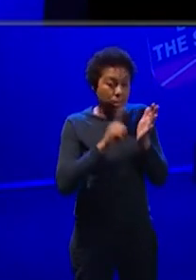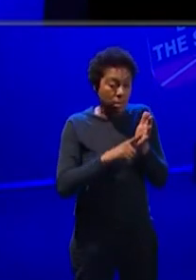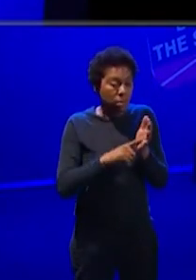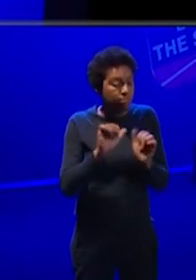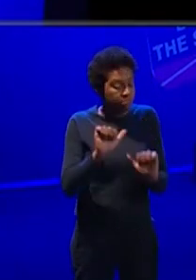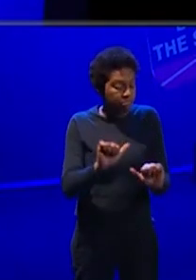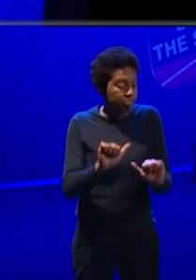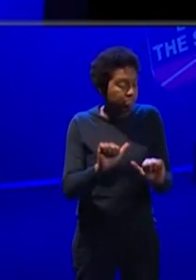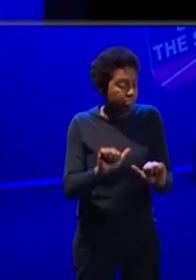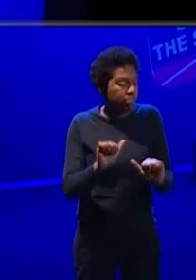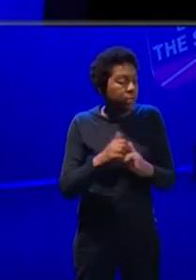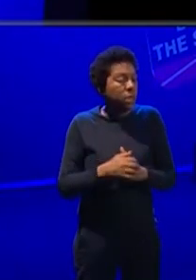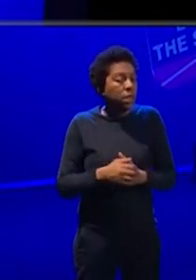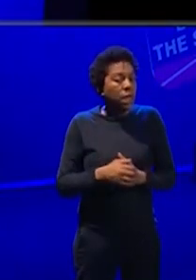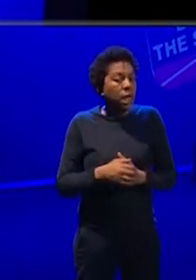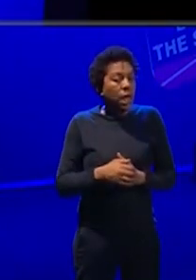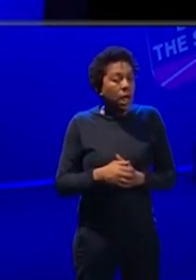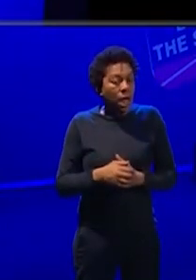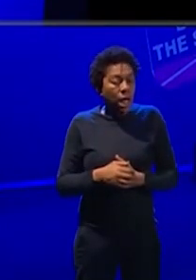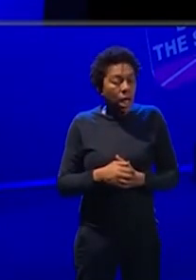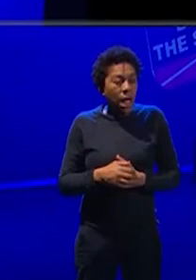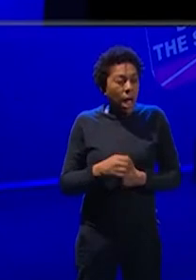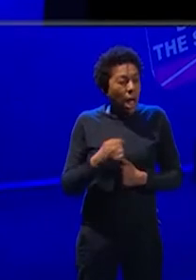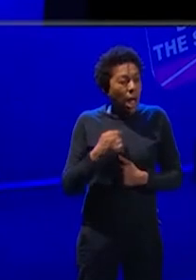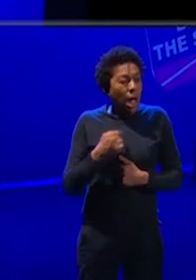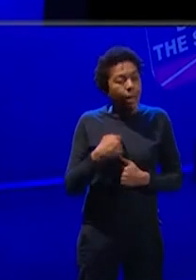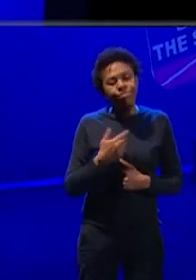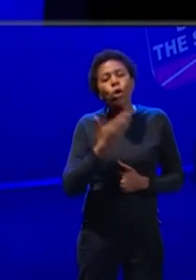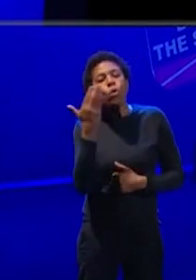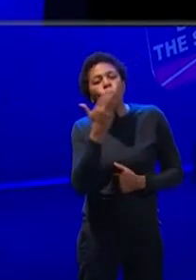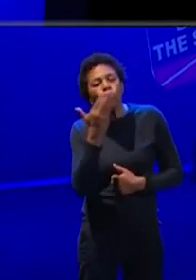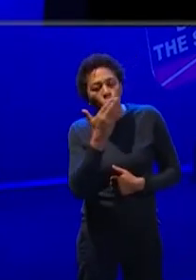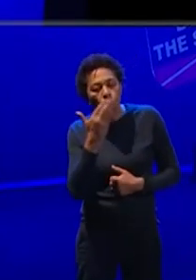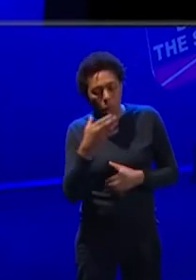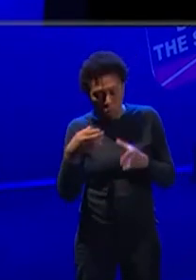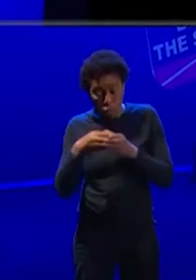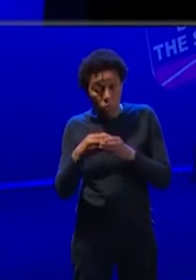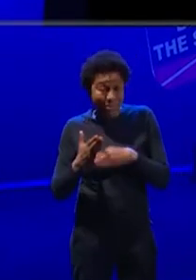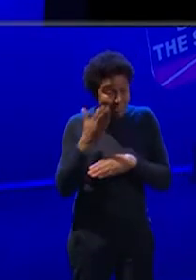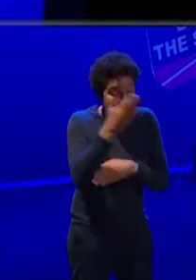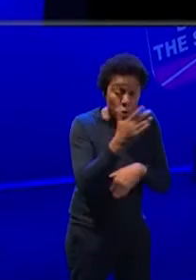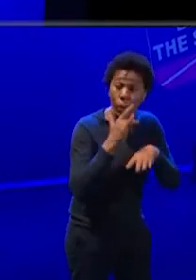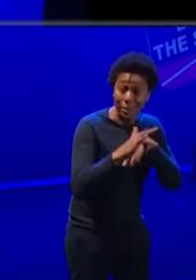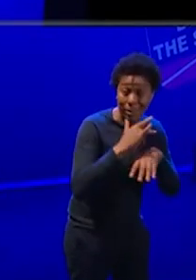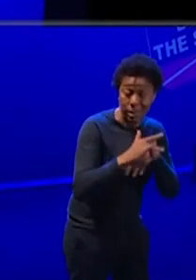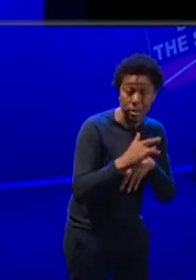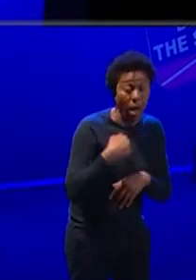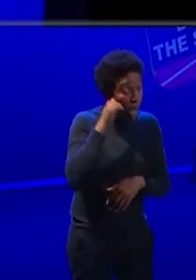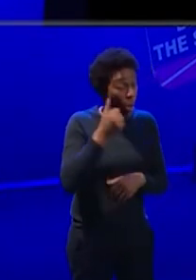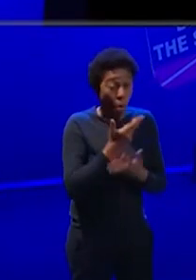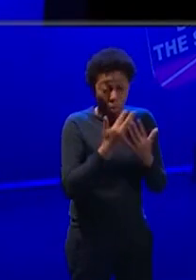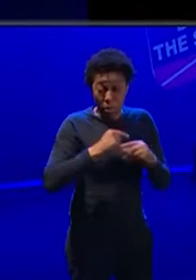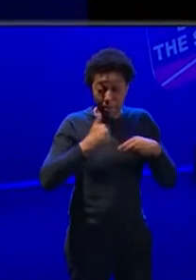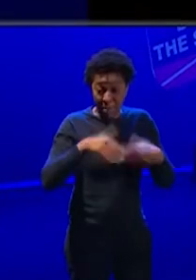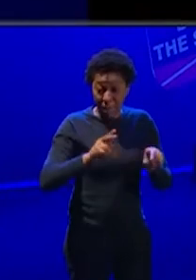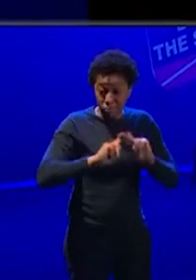I do think though there's something in, I mean, the whole thing about school trips, it's terrible it's been cancelled, don't get me wrong, you know, and they're you know, actively looking to. But